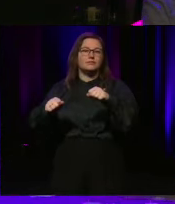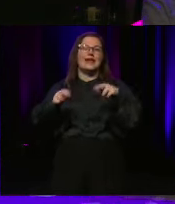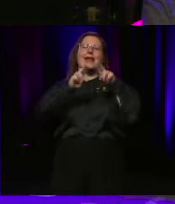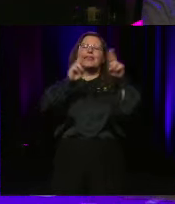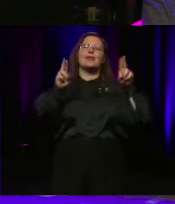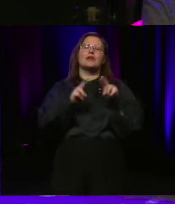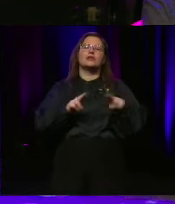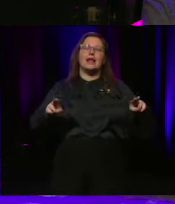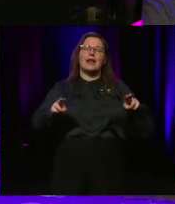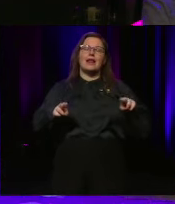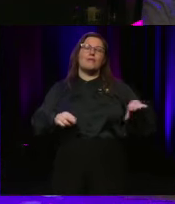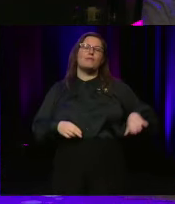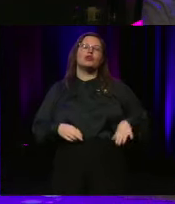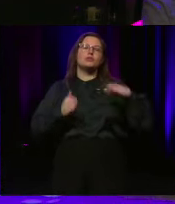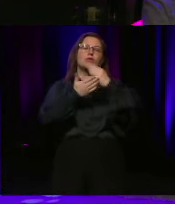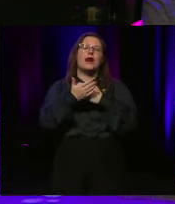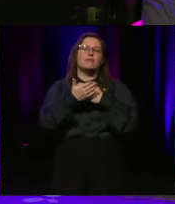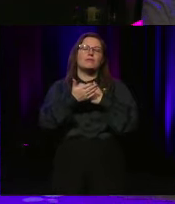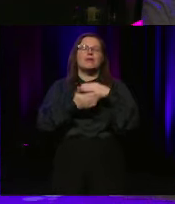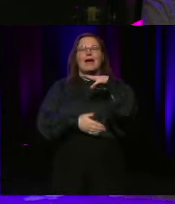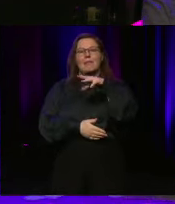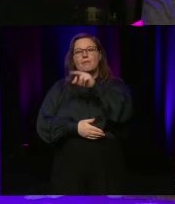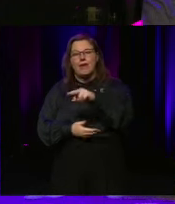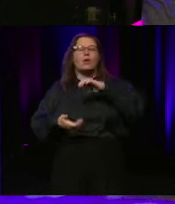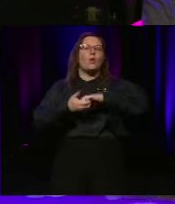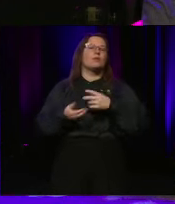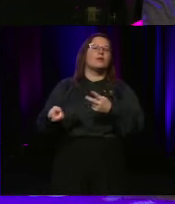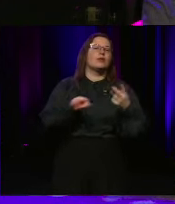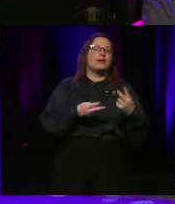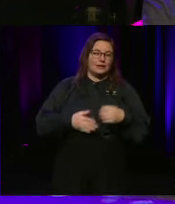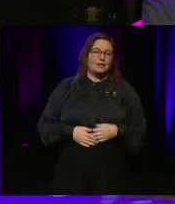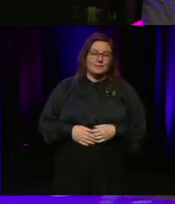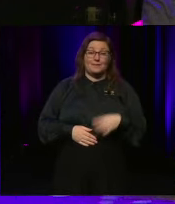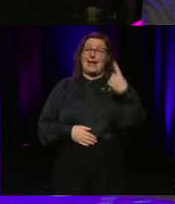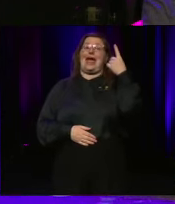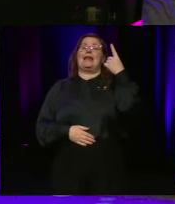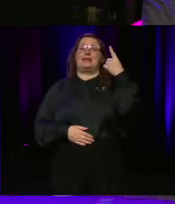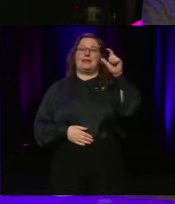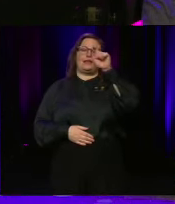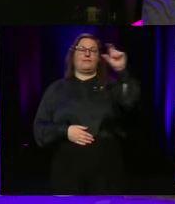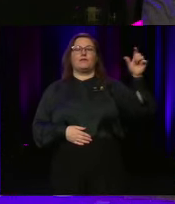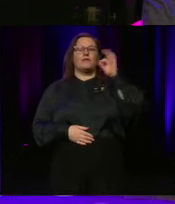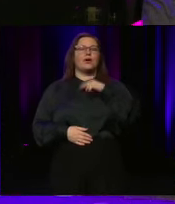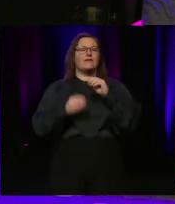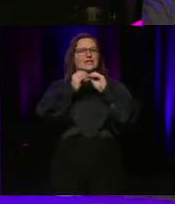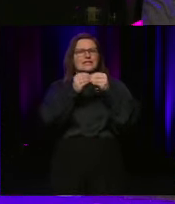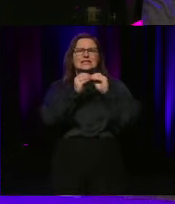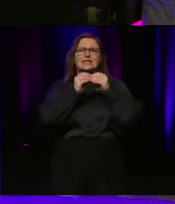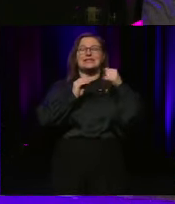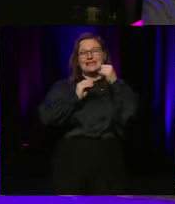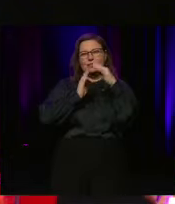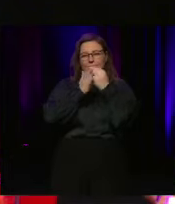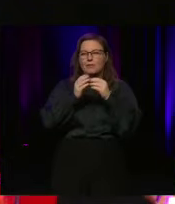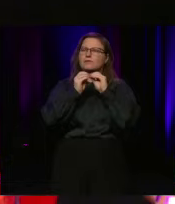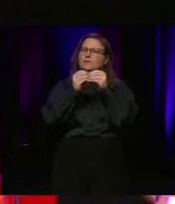international master's program in human rights and democracy. And one of the questions that we grapple with in that program is whether